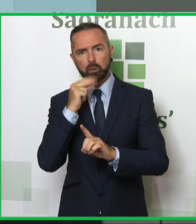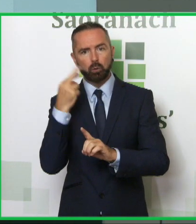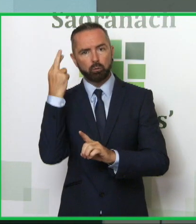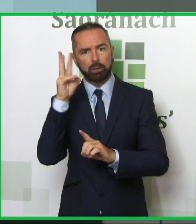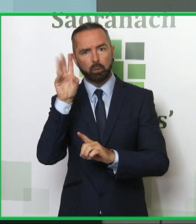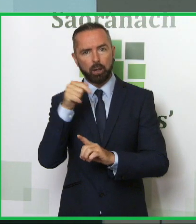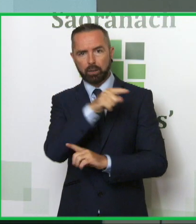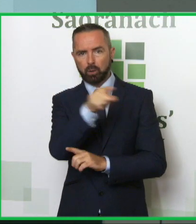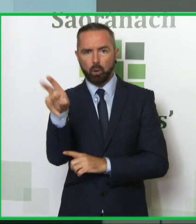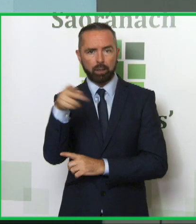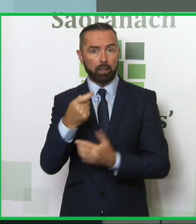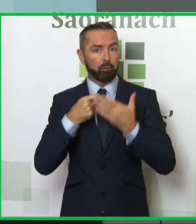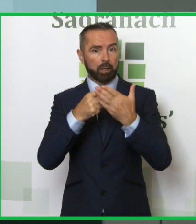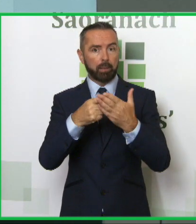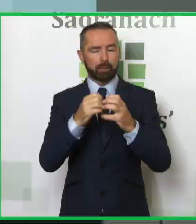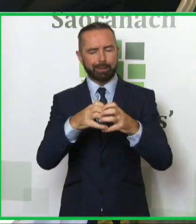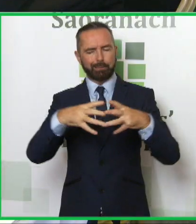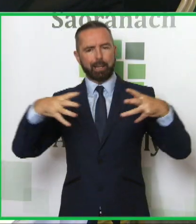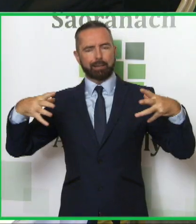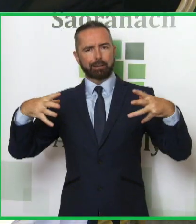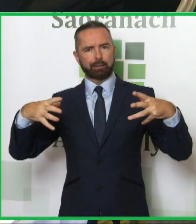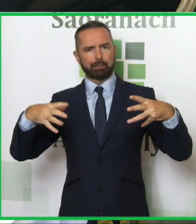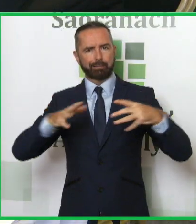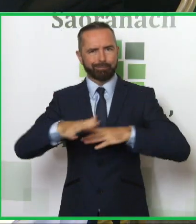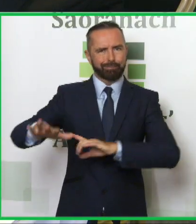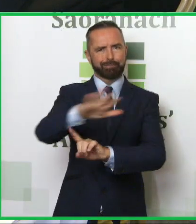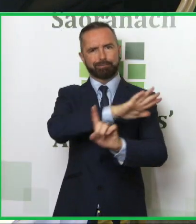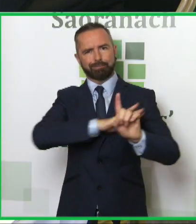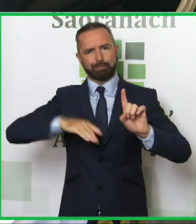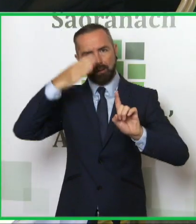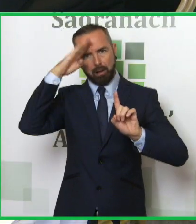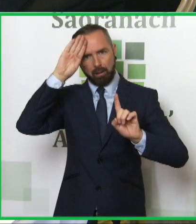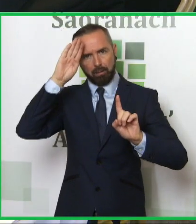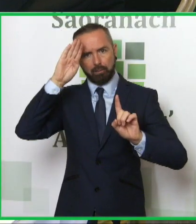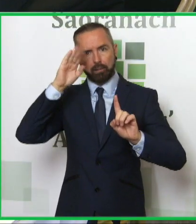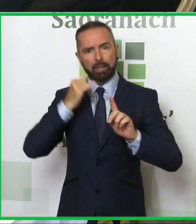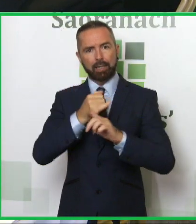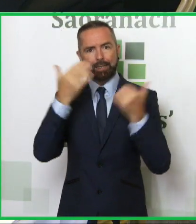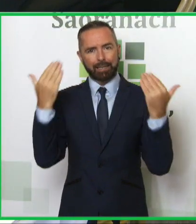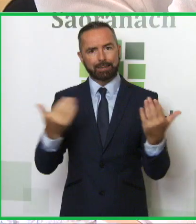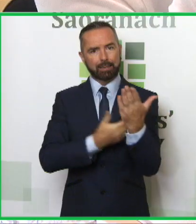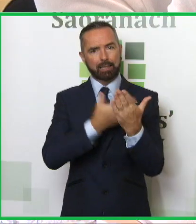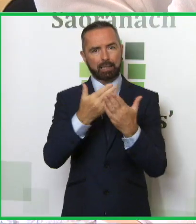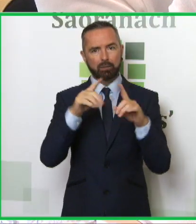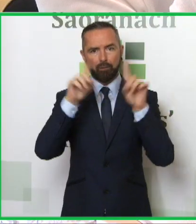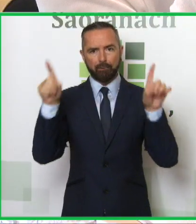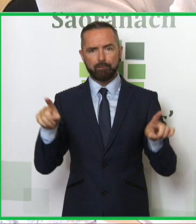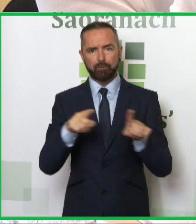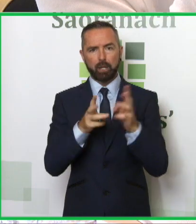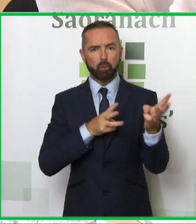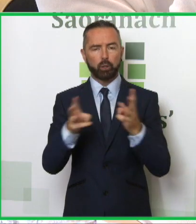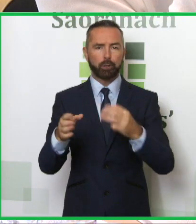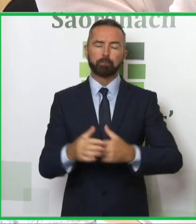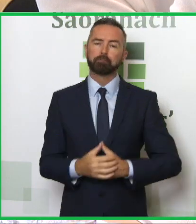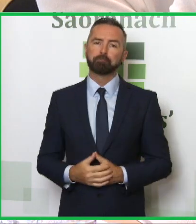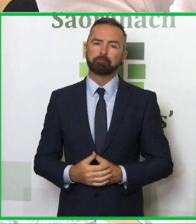Citizens' Assembly couldn't recommend that those be expanded and increased even within the existing legislative framework.